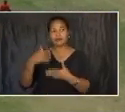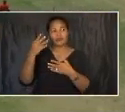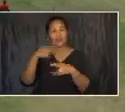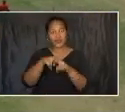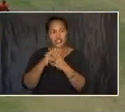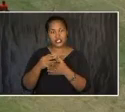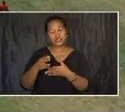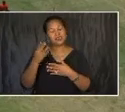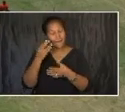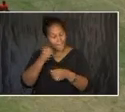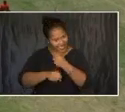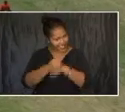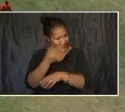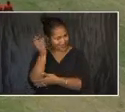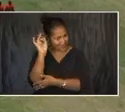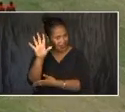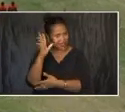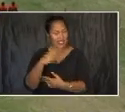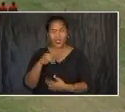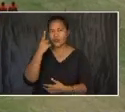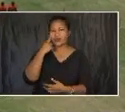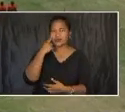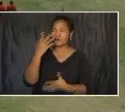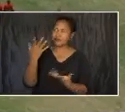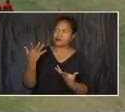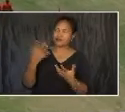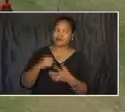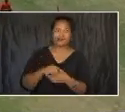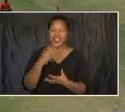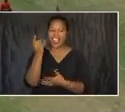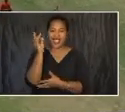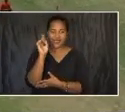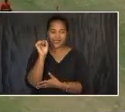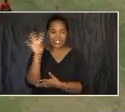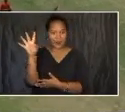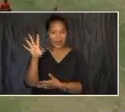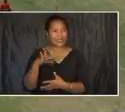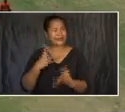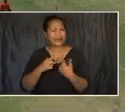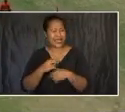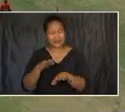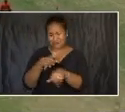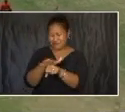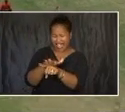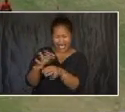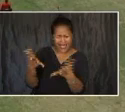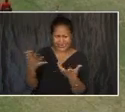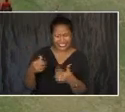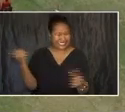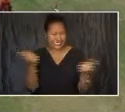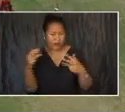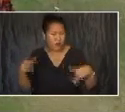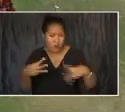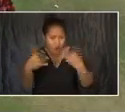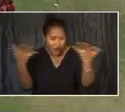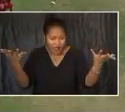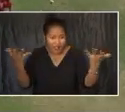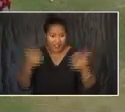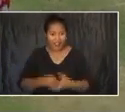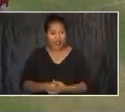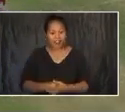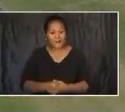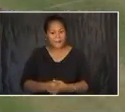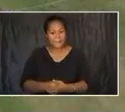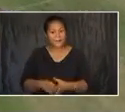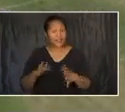lala kandangai bukata lala taka de sona tunga lala enda bena kenan ra sona tunga lala e dakana keni balu ka dakana buka dimbi balu